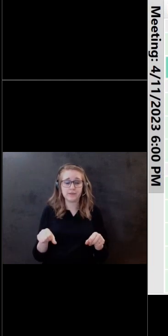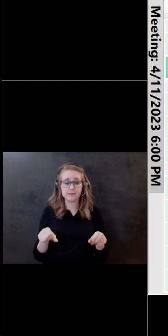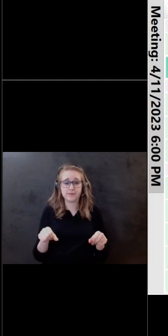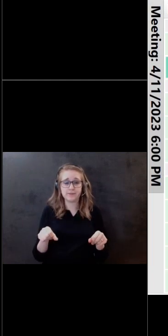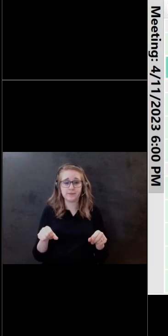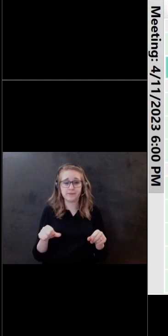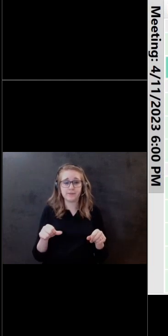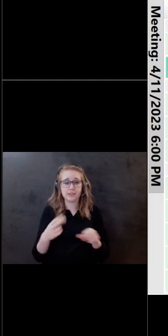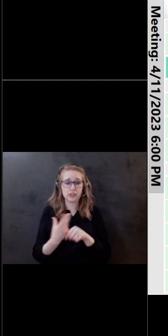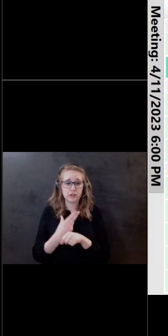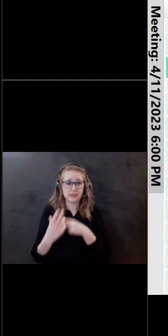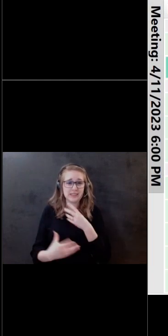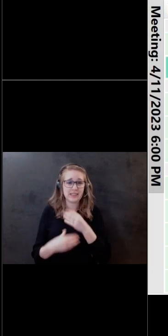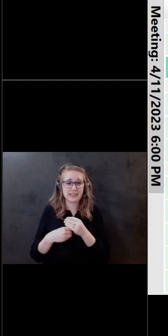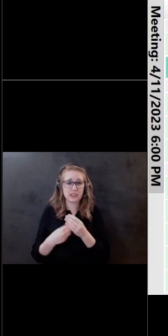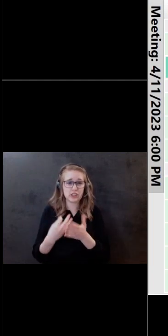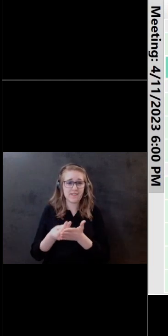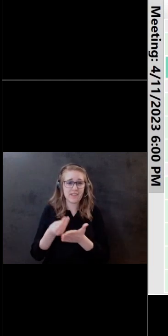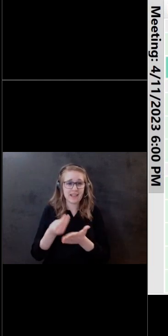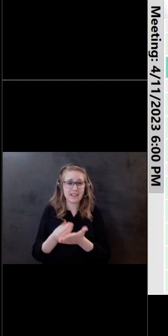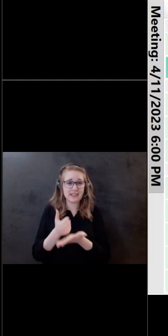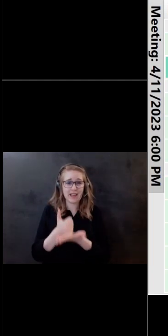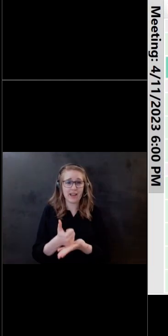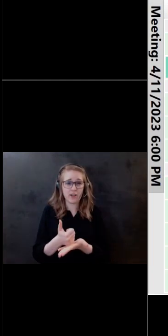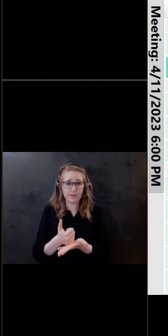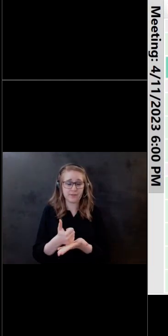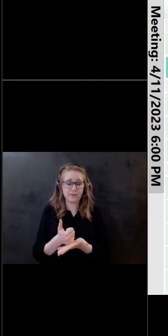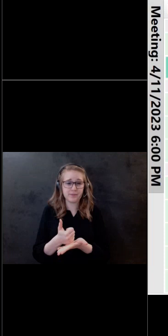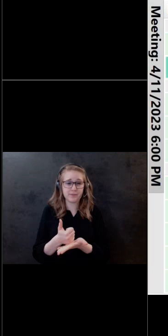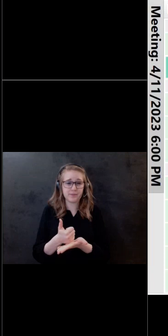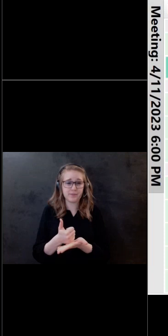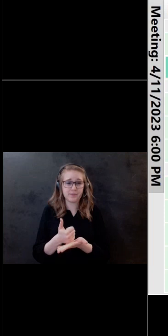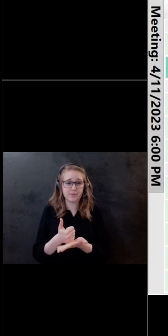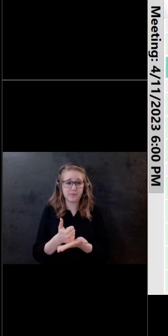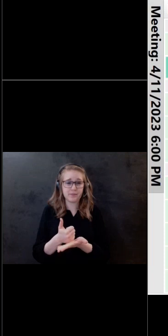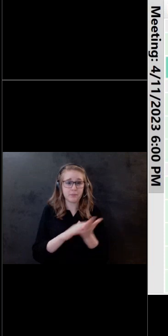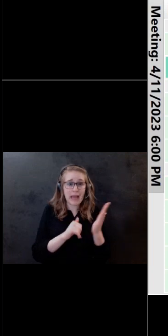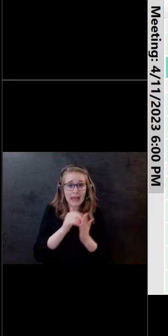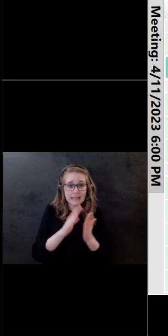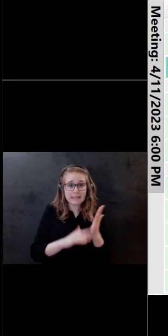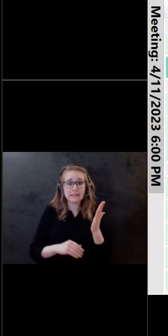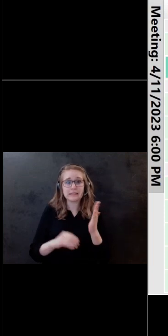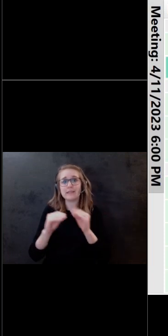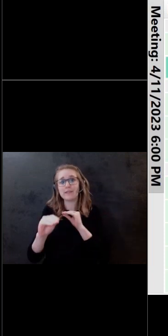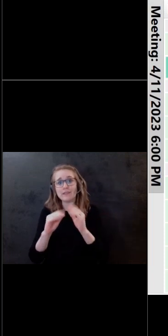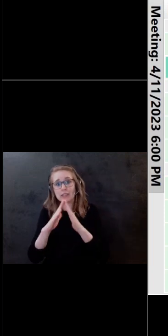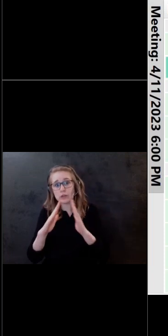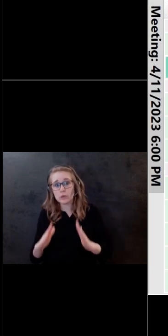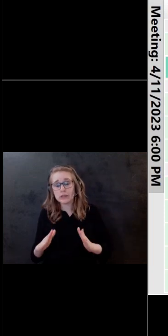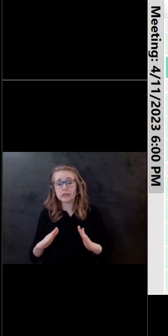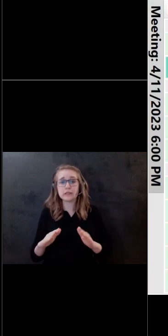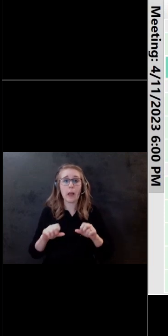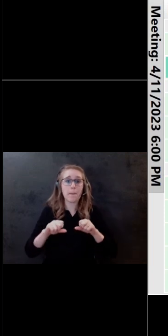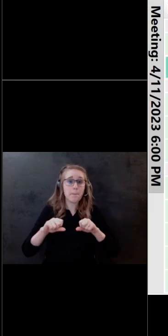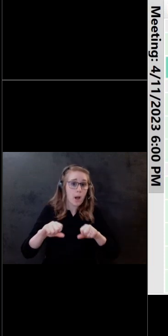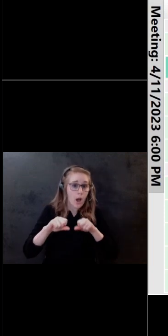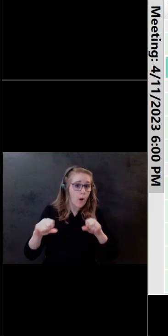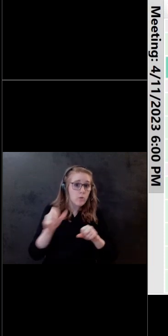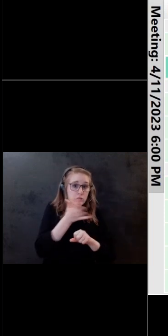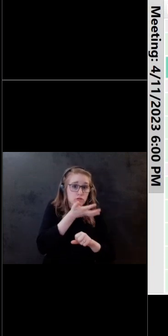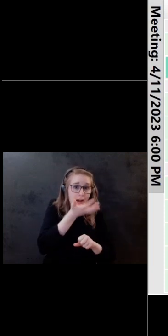that could use the additional funding to help paint, fix roofs, mow the grass, whatever it